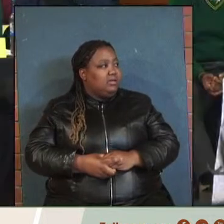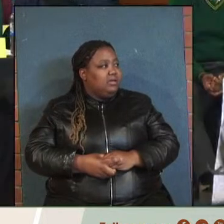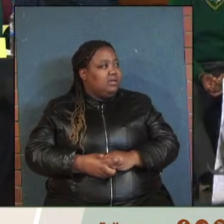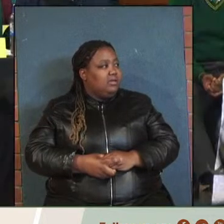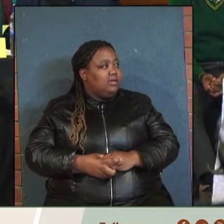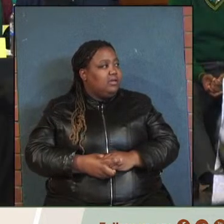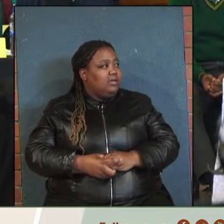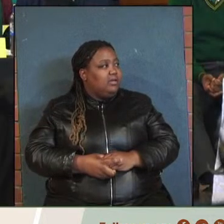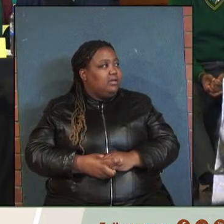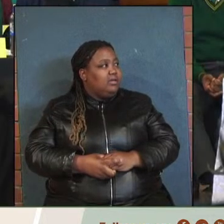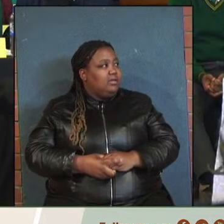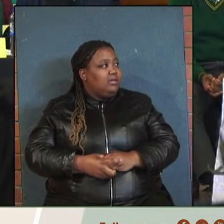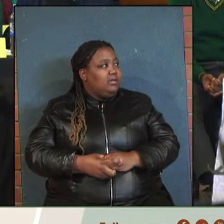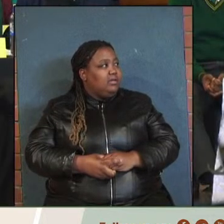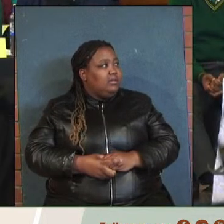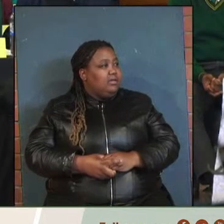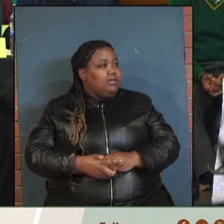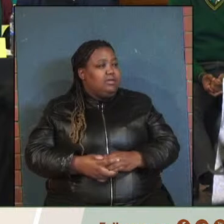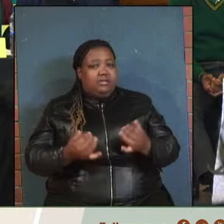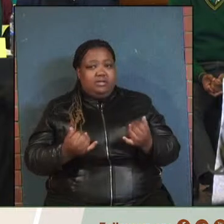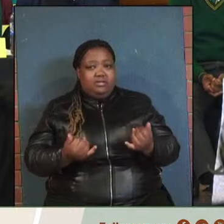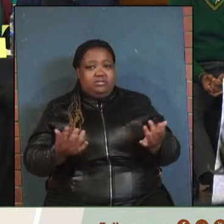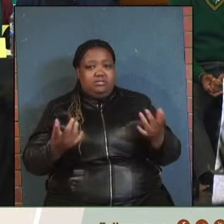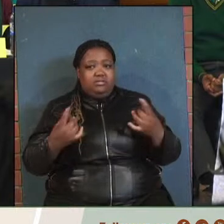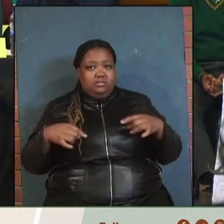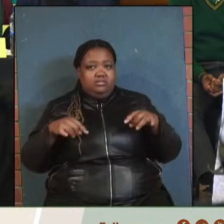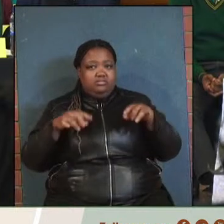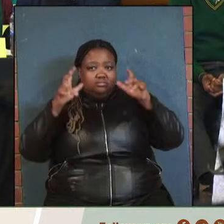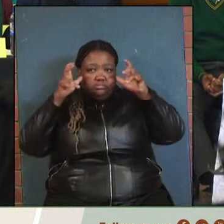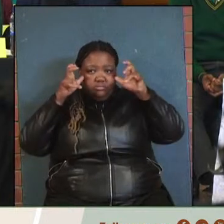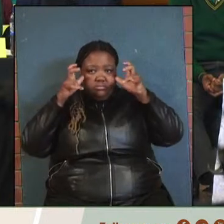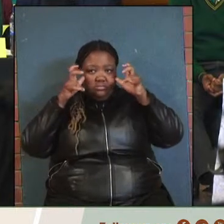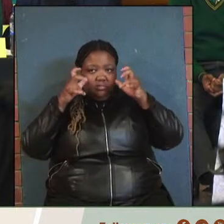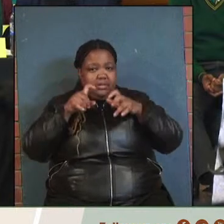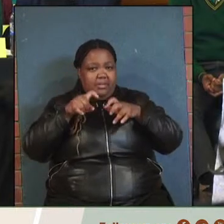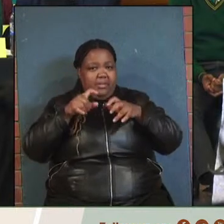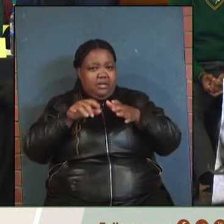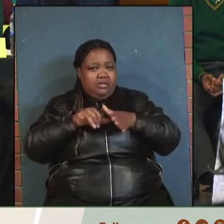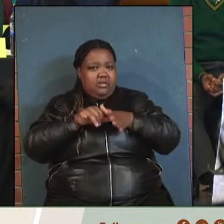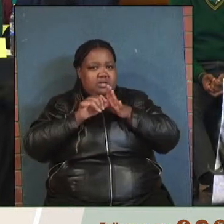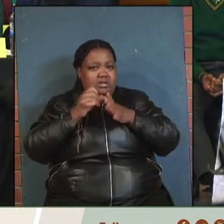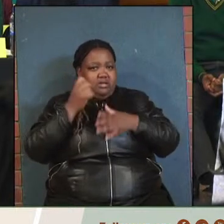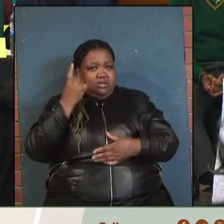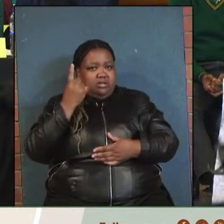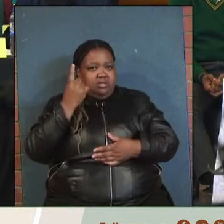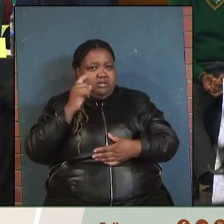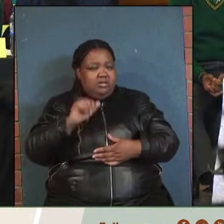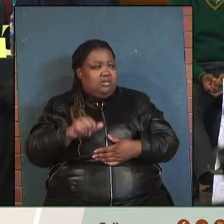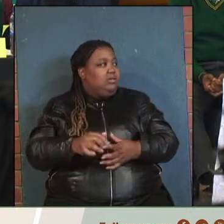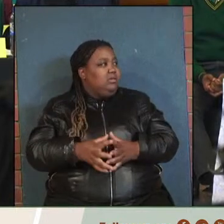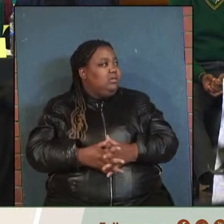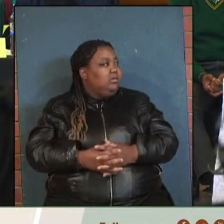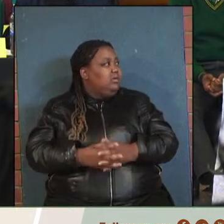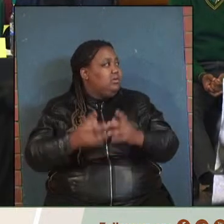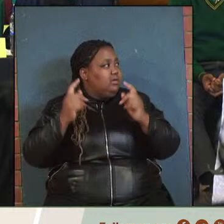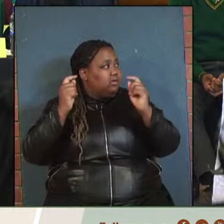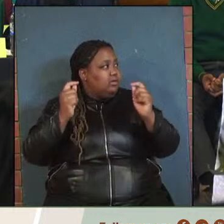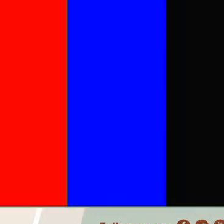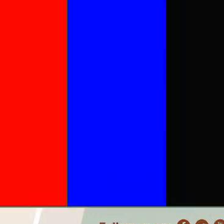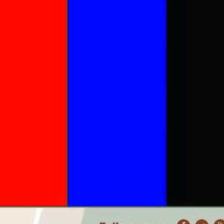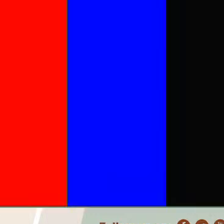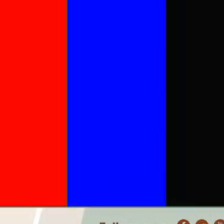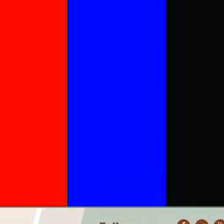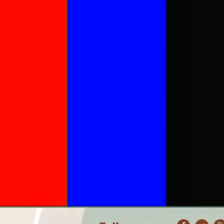We have to listen to each other and understand here. Honorable they said, honorable from they